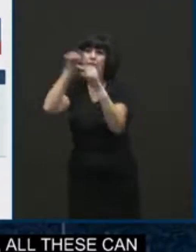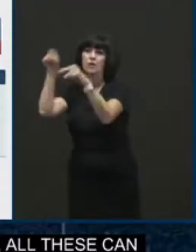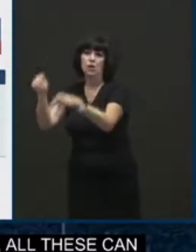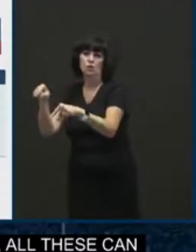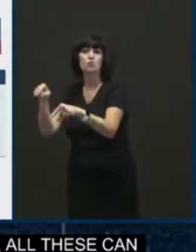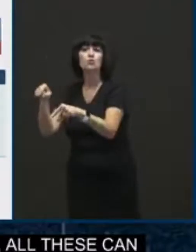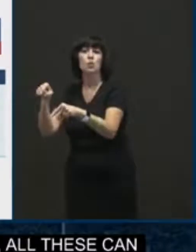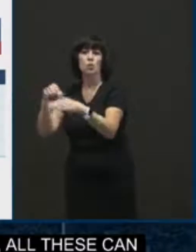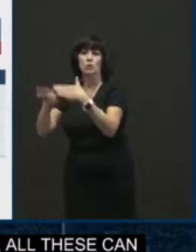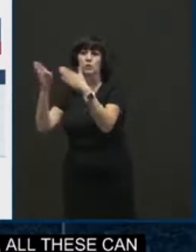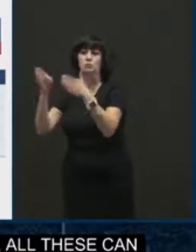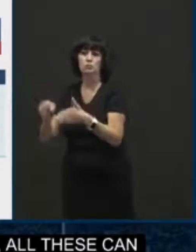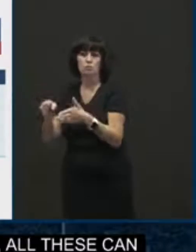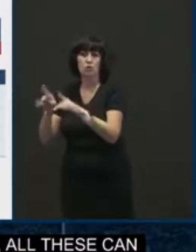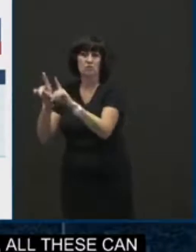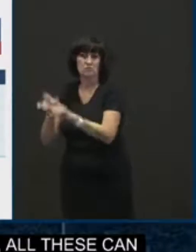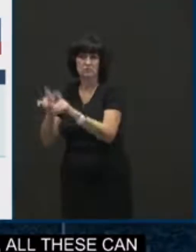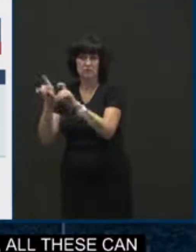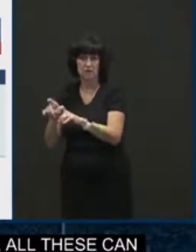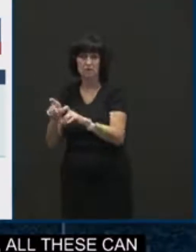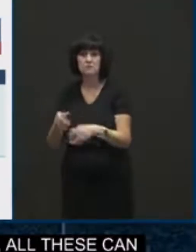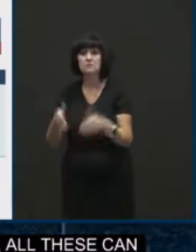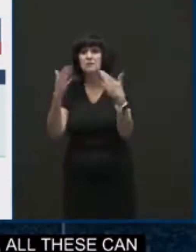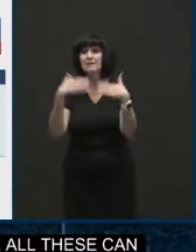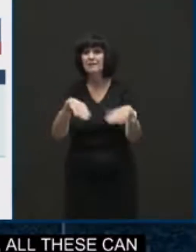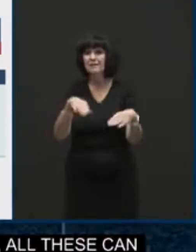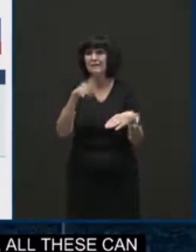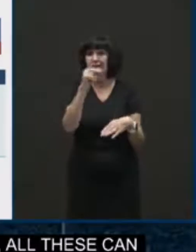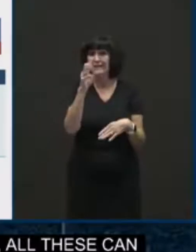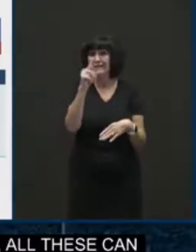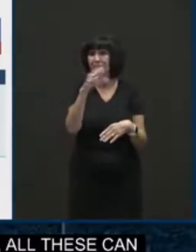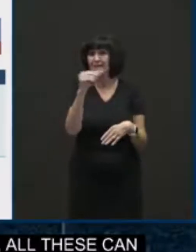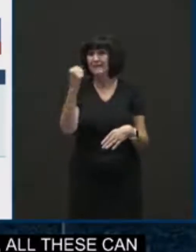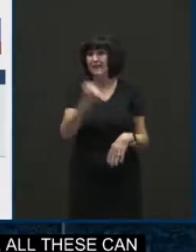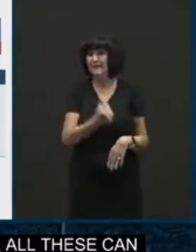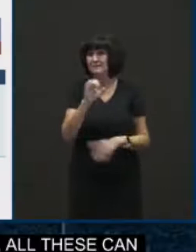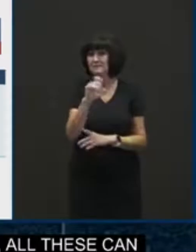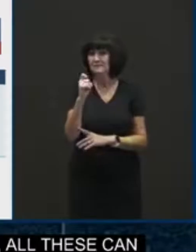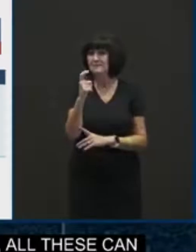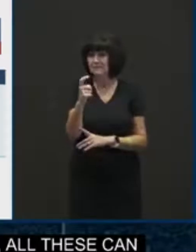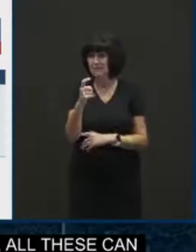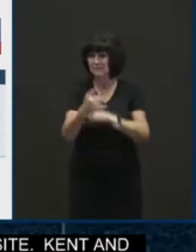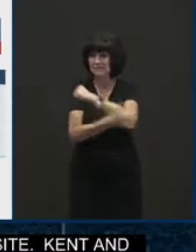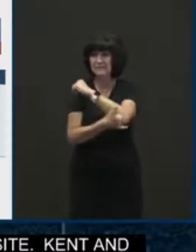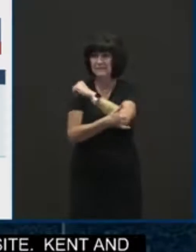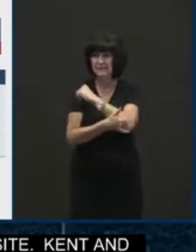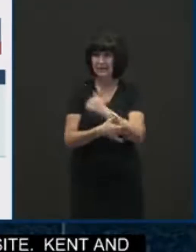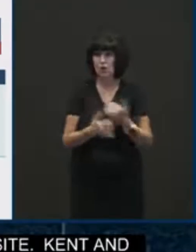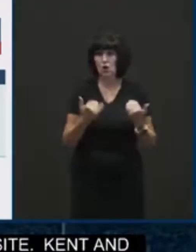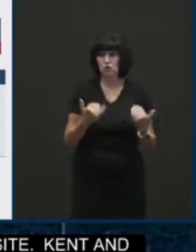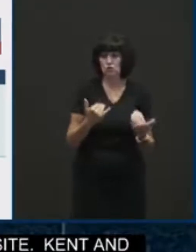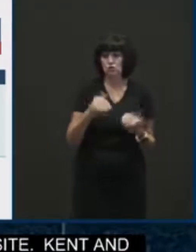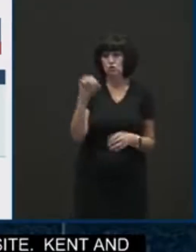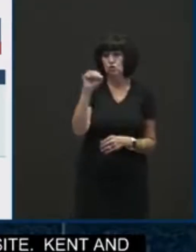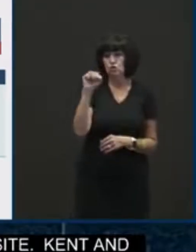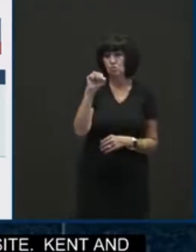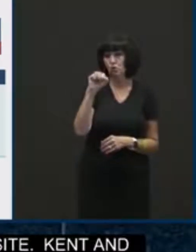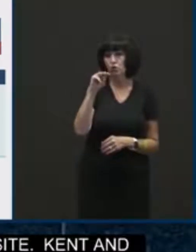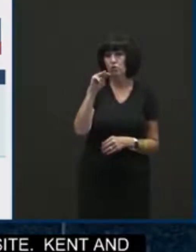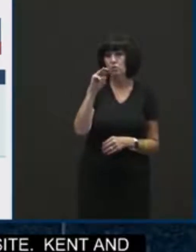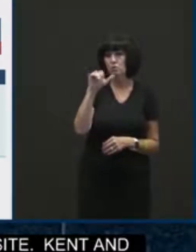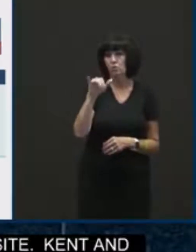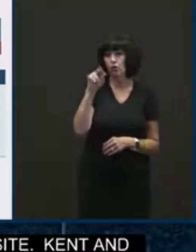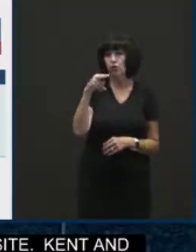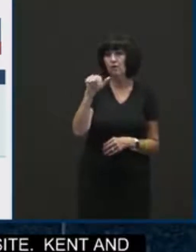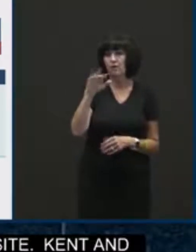Kent and Sussex doing Smyrna Middle School today, and then tomorrow they're getting ready to go back into their hybrid